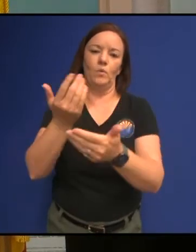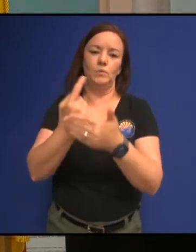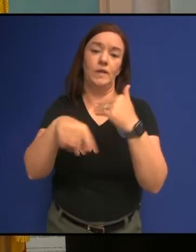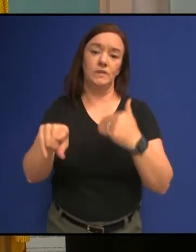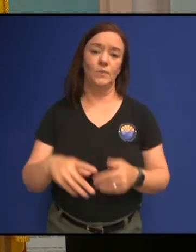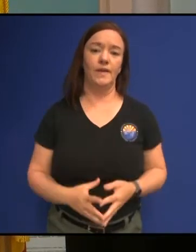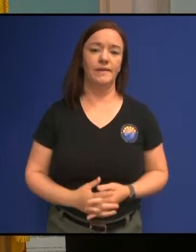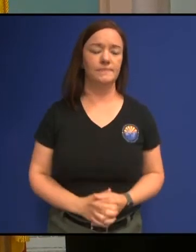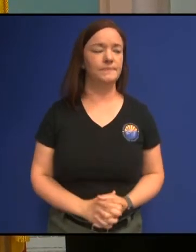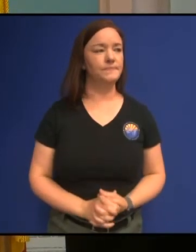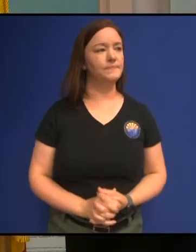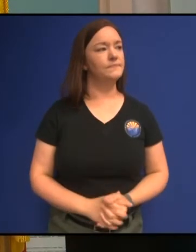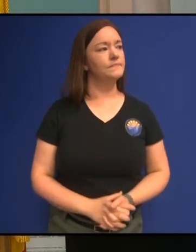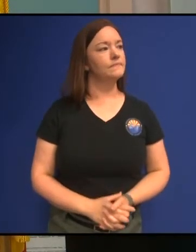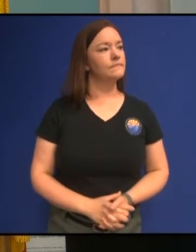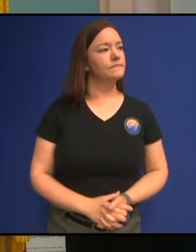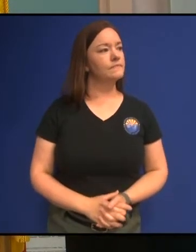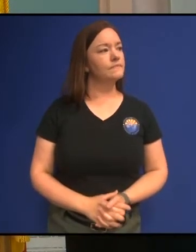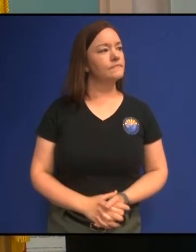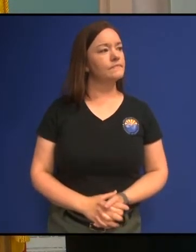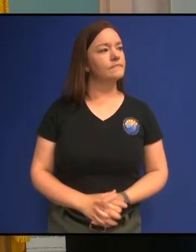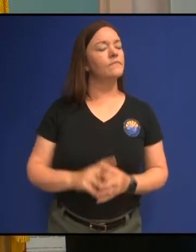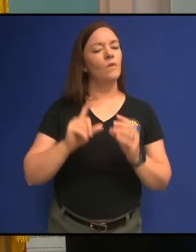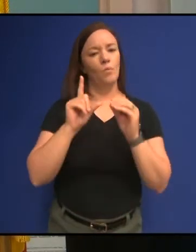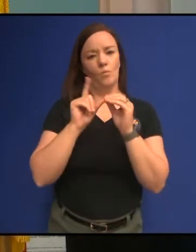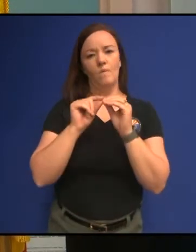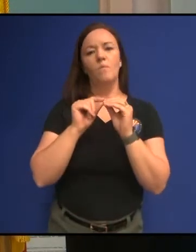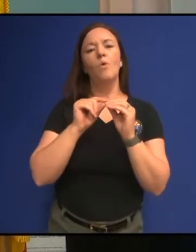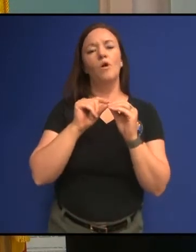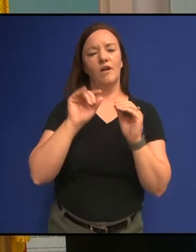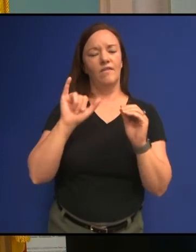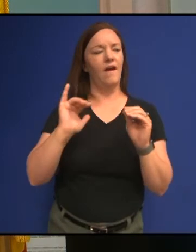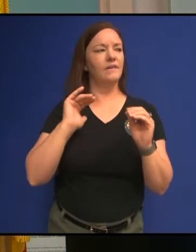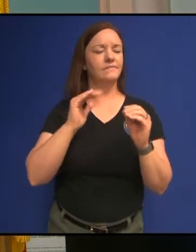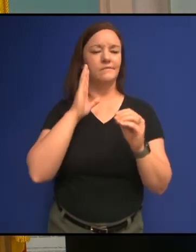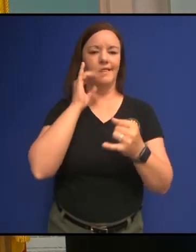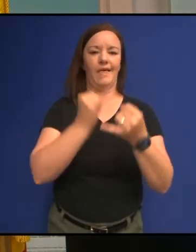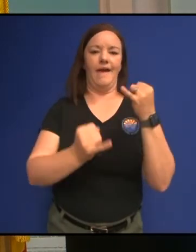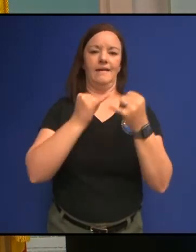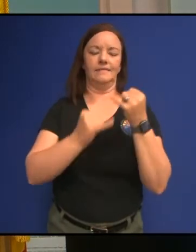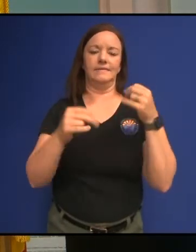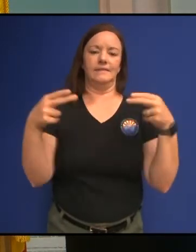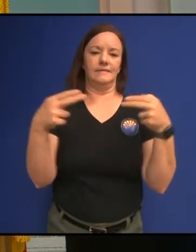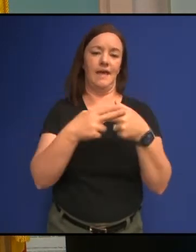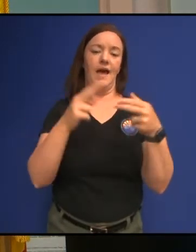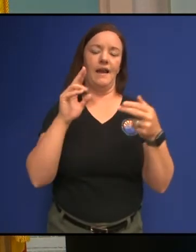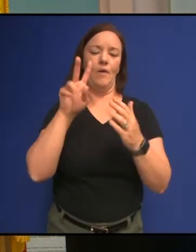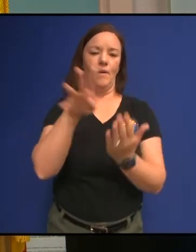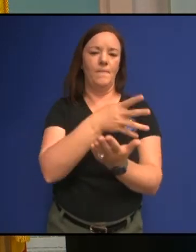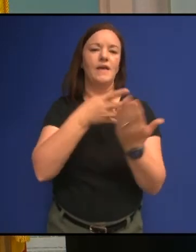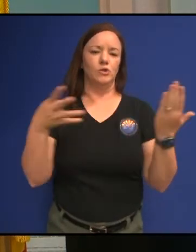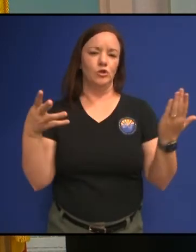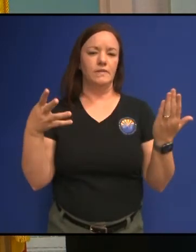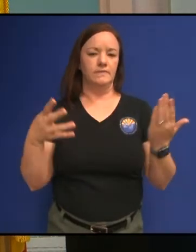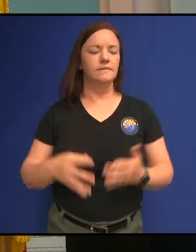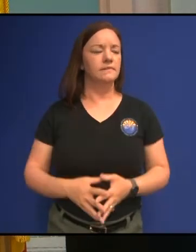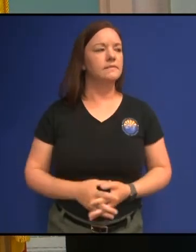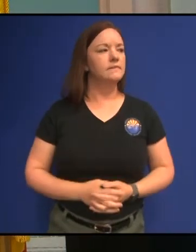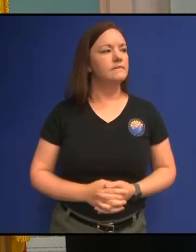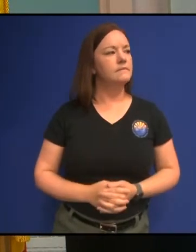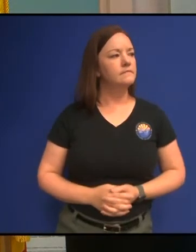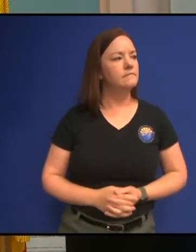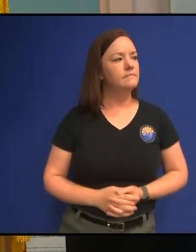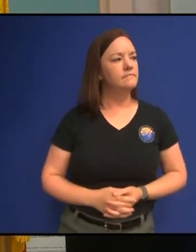week. So we'll move one more here, and this is where we'll end it. This is our forecast matrix. Again, you'll